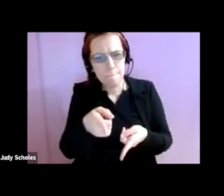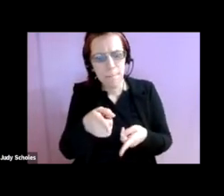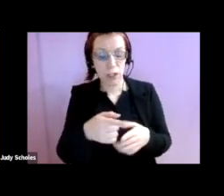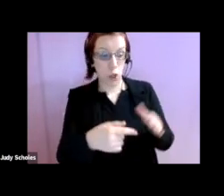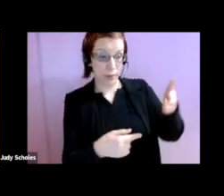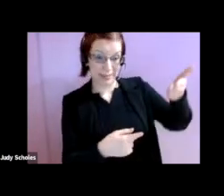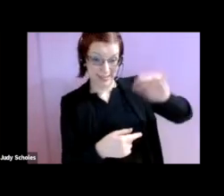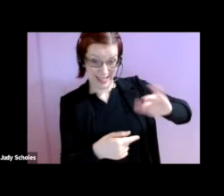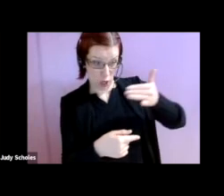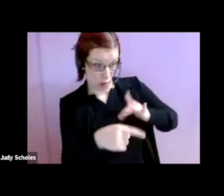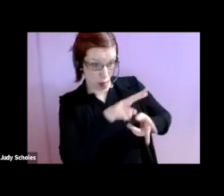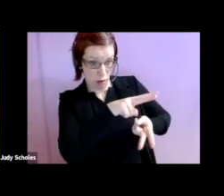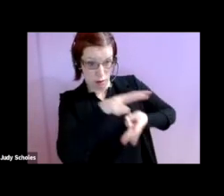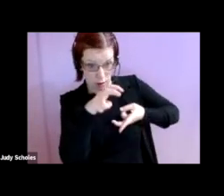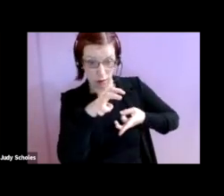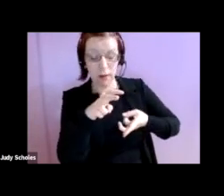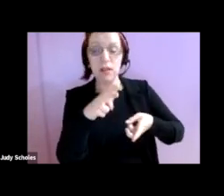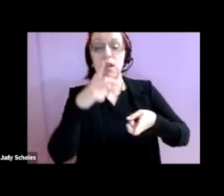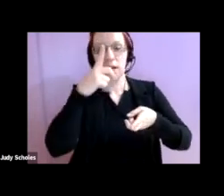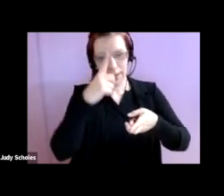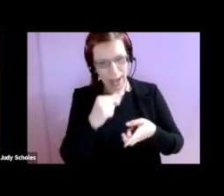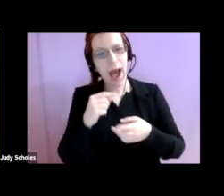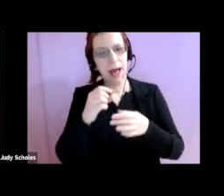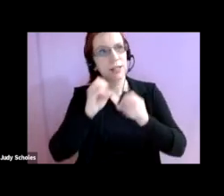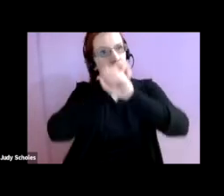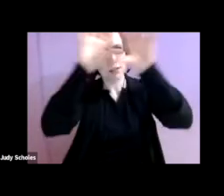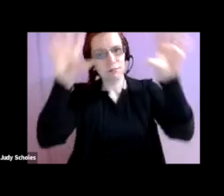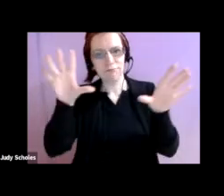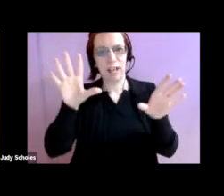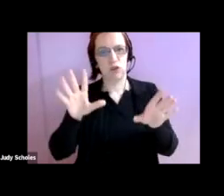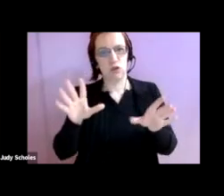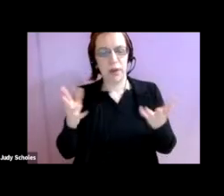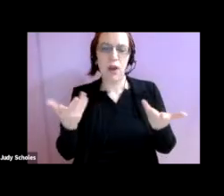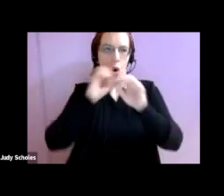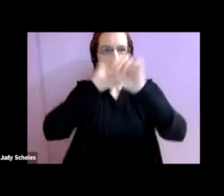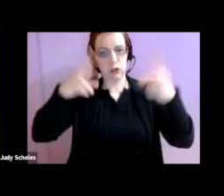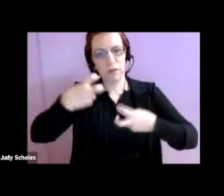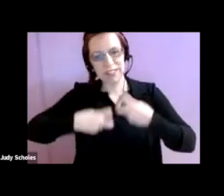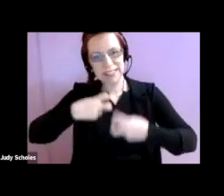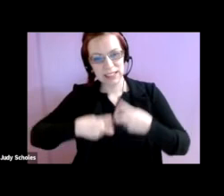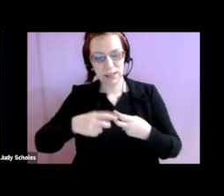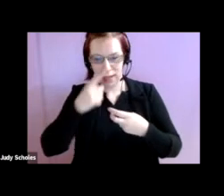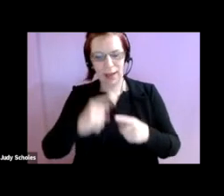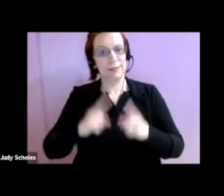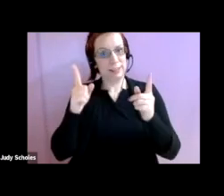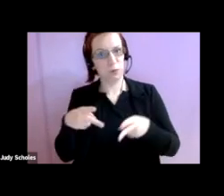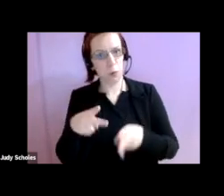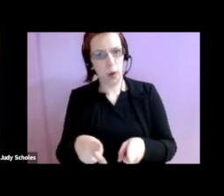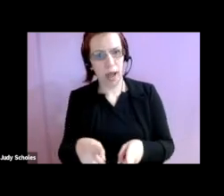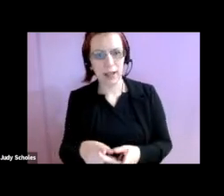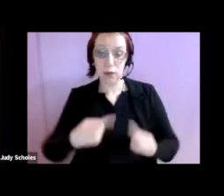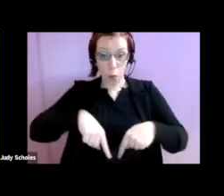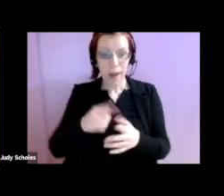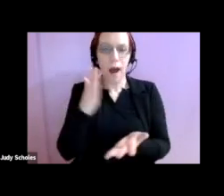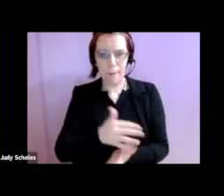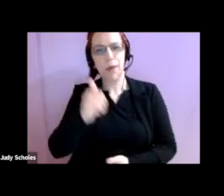astronomy and astrophysics in a very different way. We can tell that it was two black holes colliding, had to be